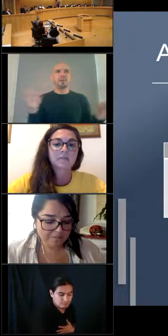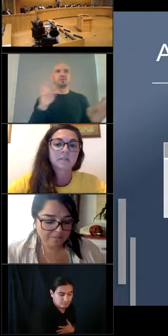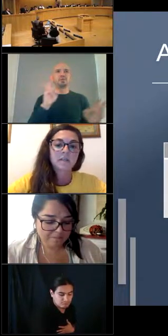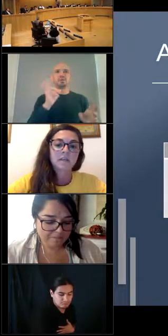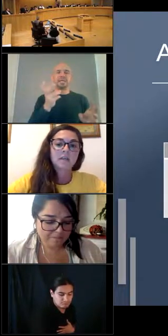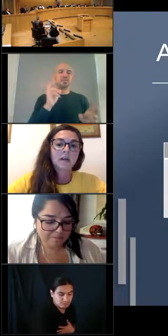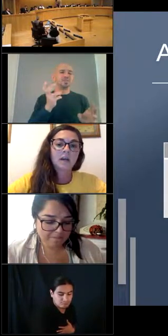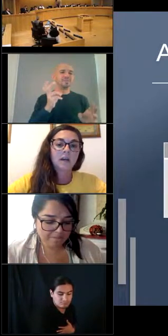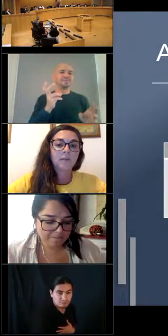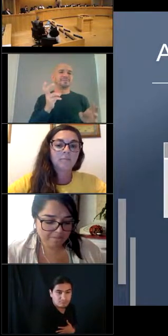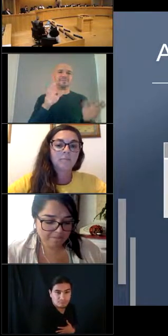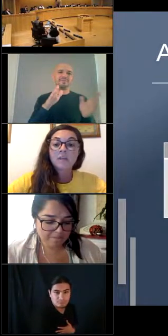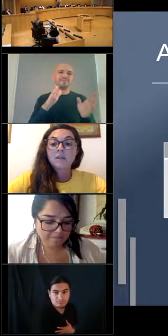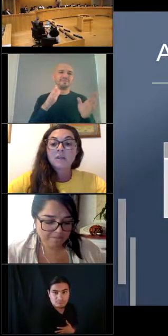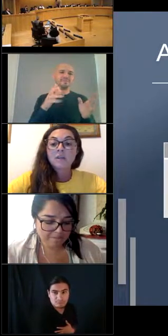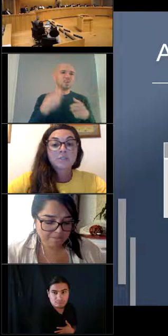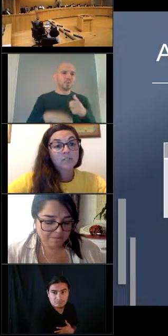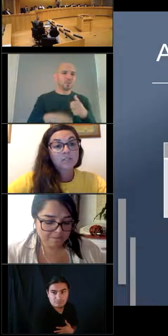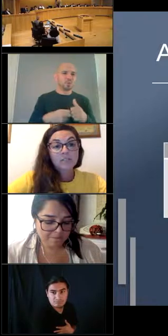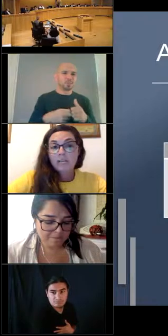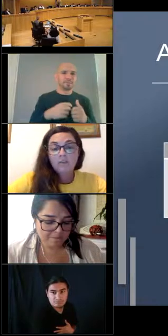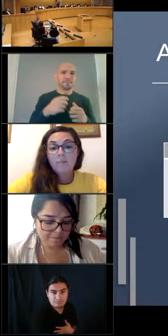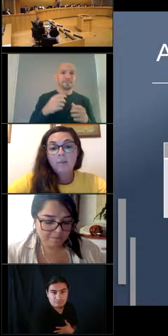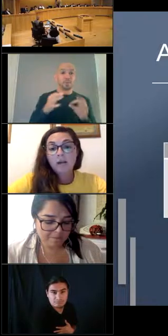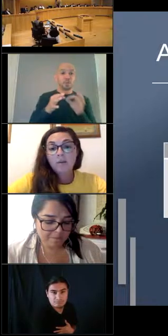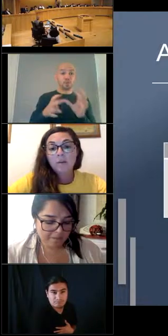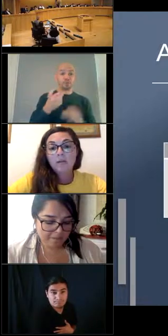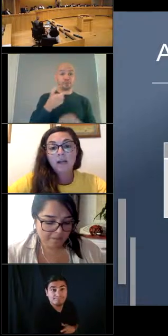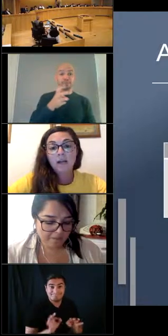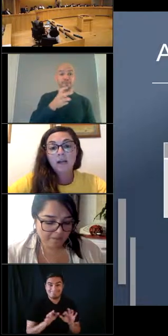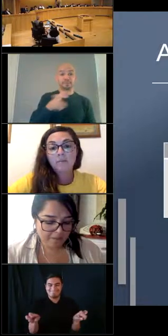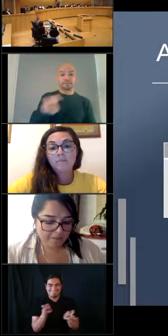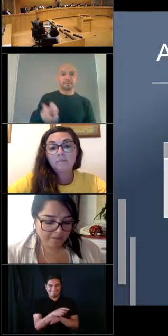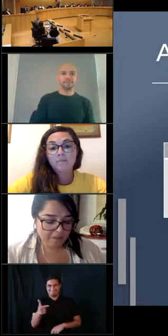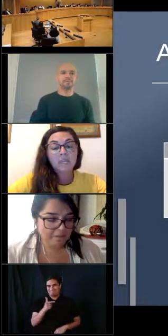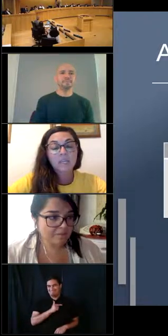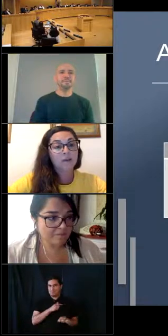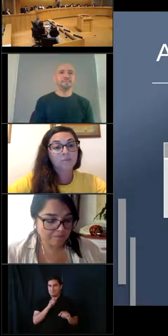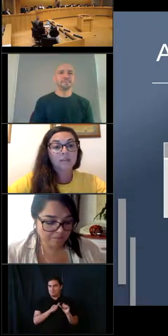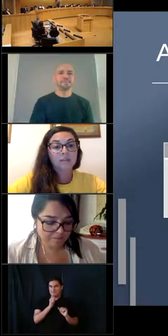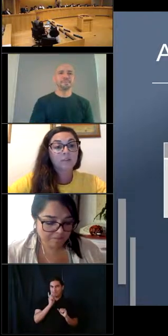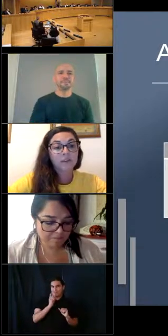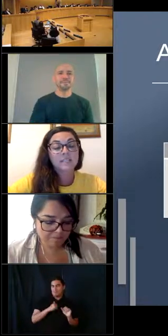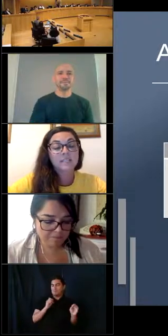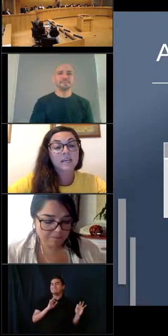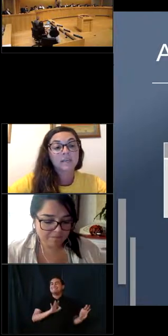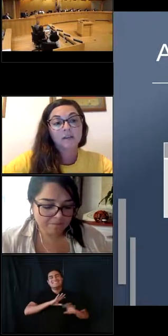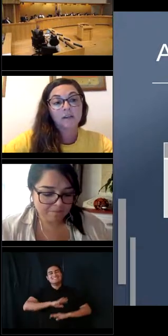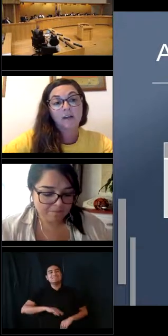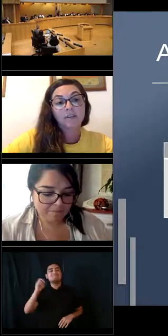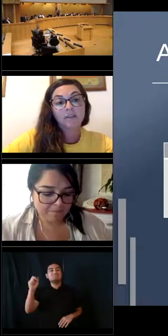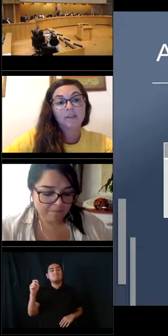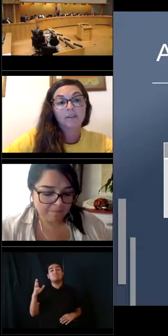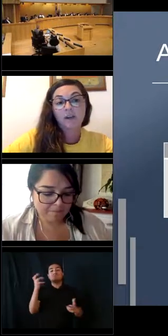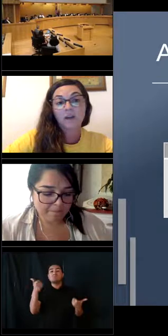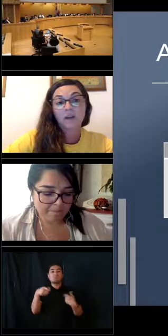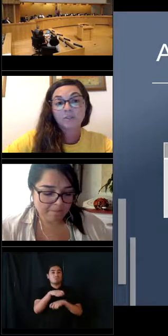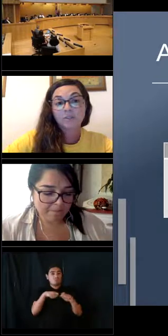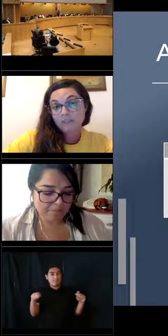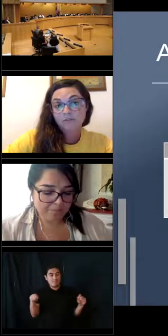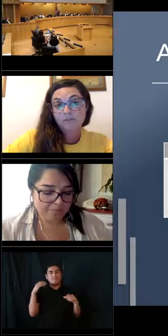issues um so just to kind of wrap up um yeah like lorena said uh having